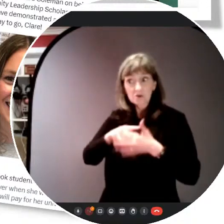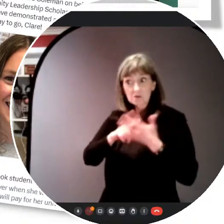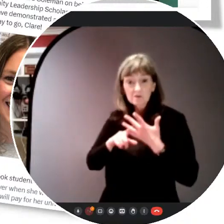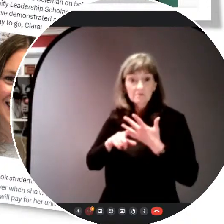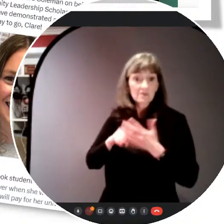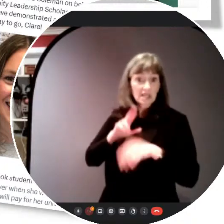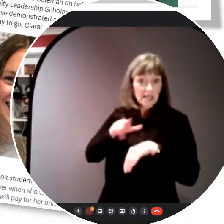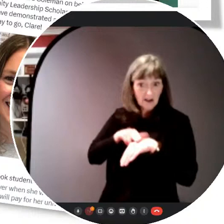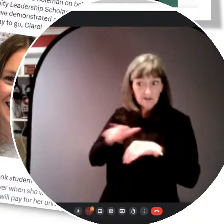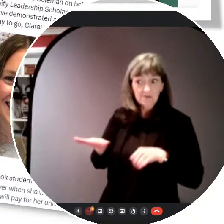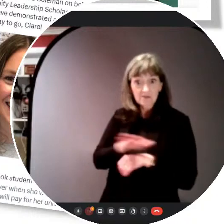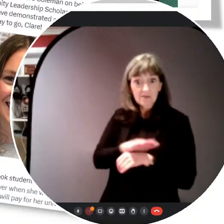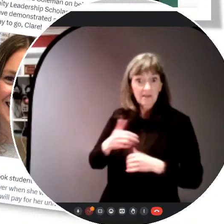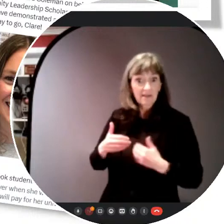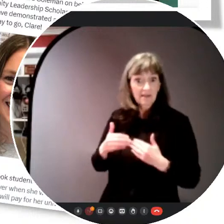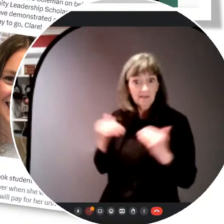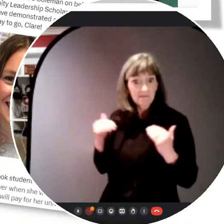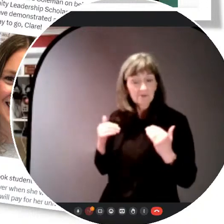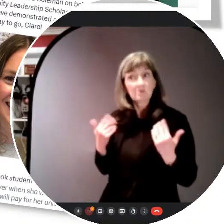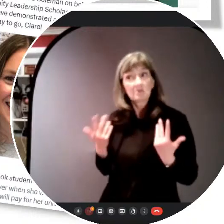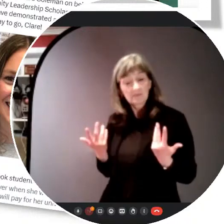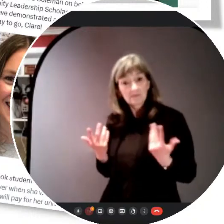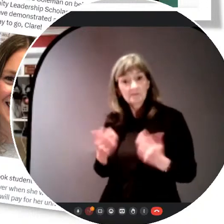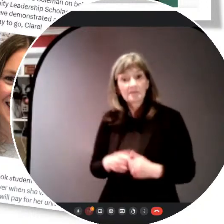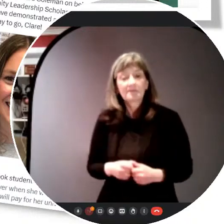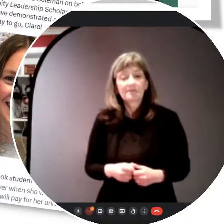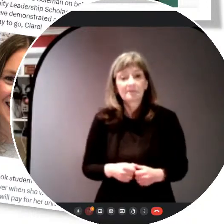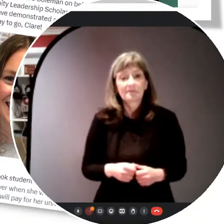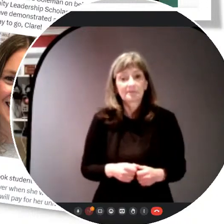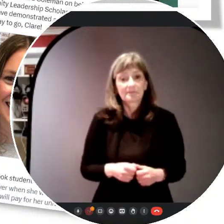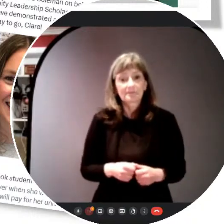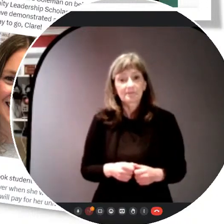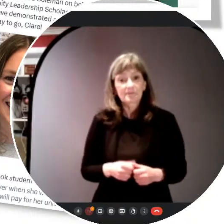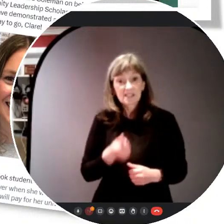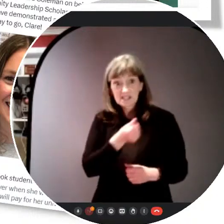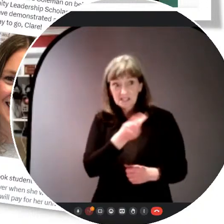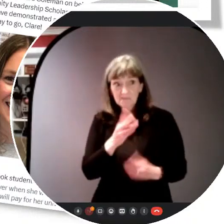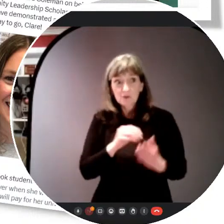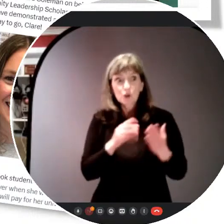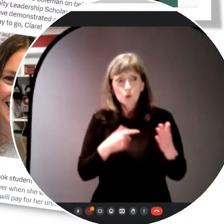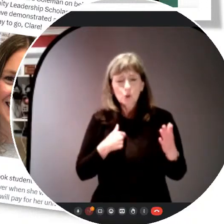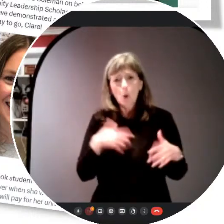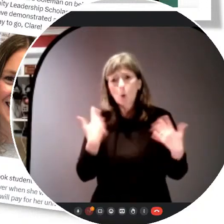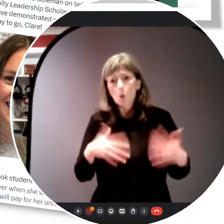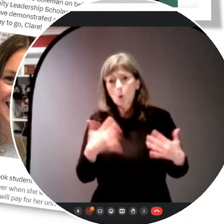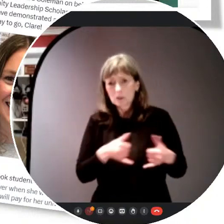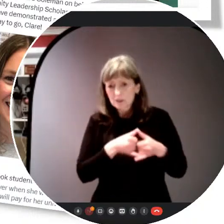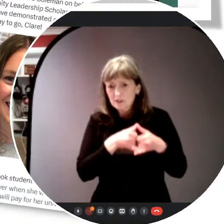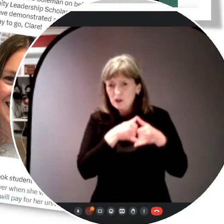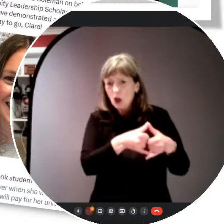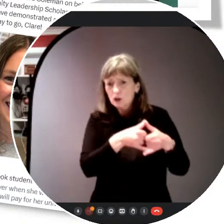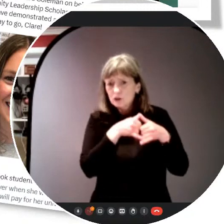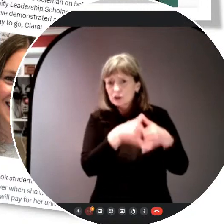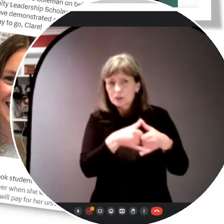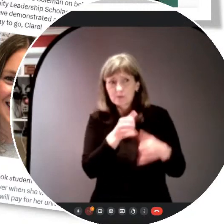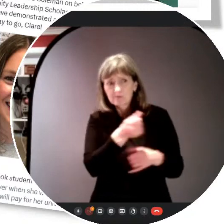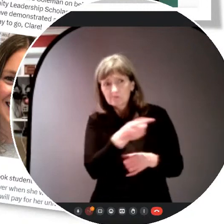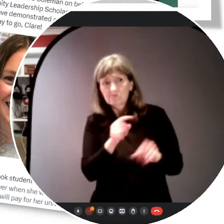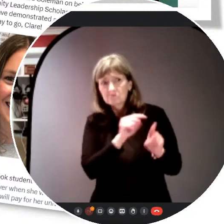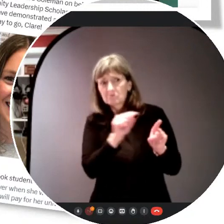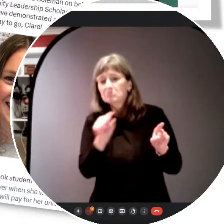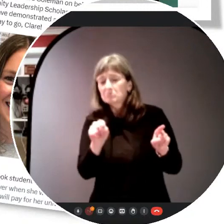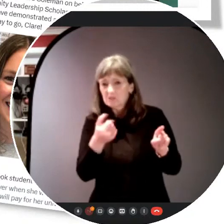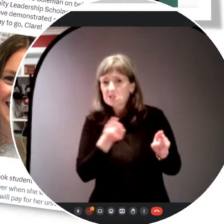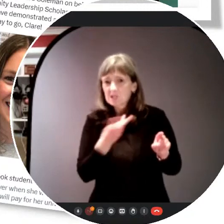fairs. Again, we have a number of students that won significant scholarships that's going to help them in their future endeavors.